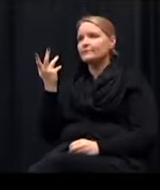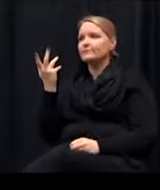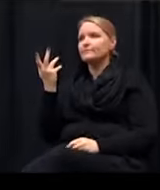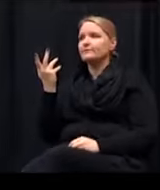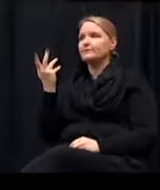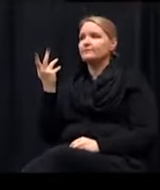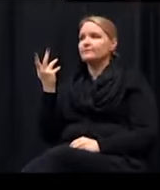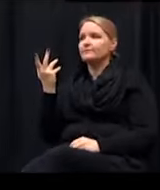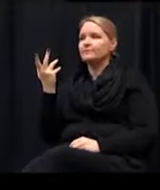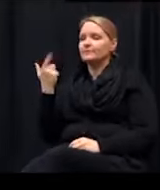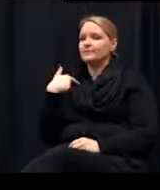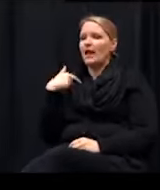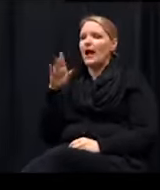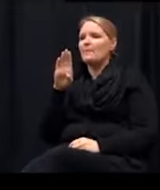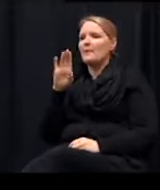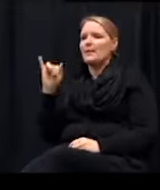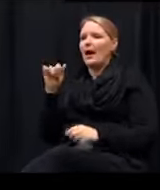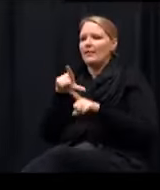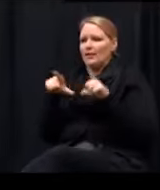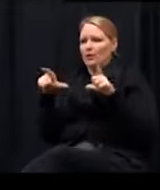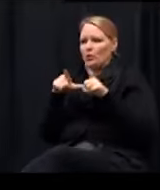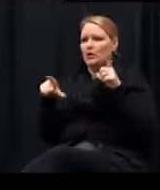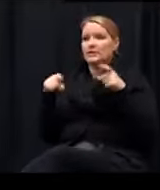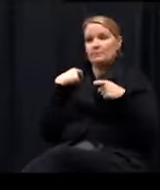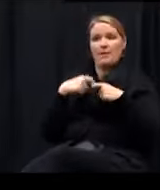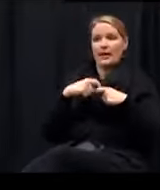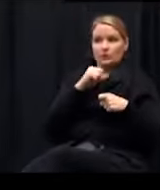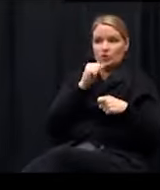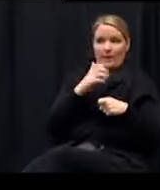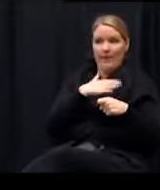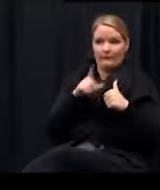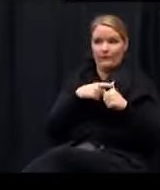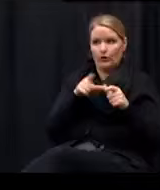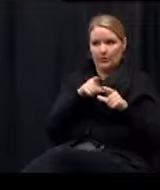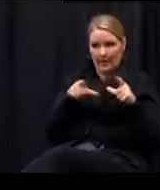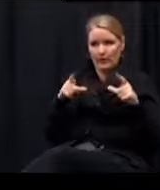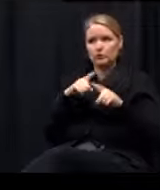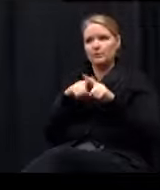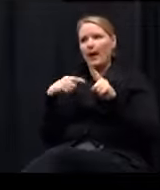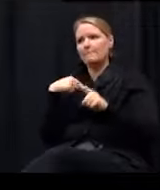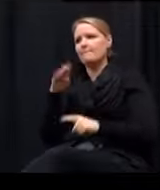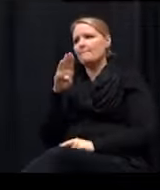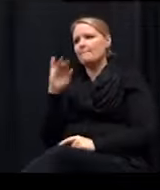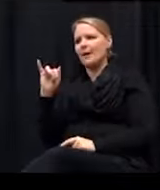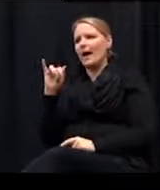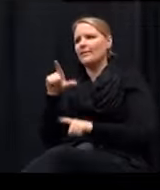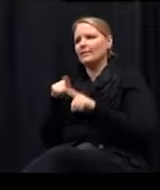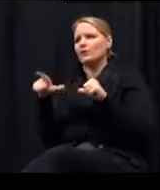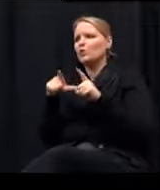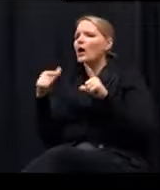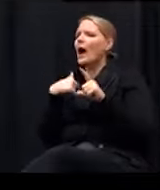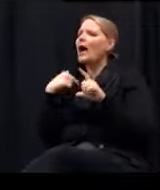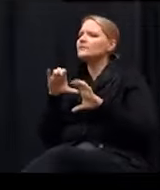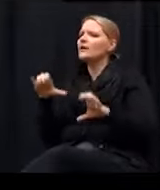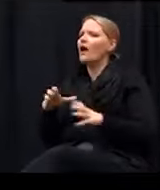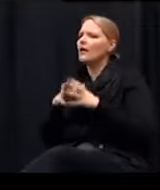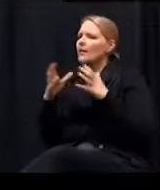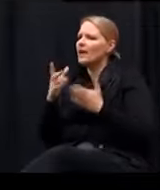I'm bilingual in Spanish, but Spanish is not my first language. And so I've done a lot of therapy sessions in